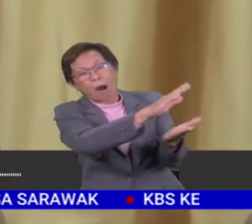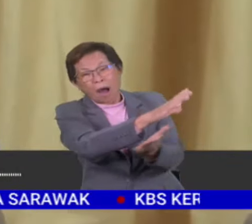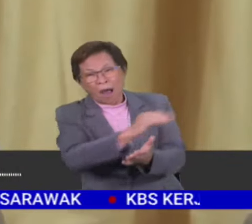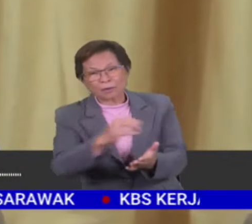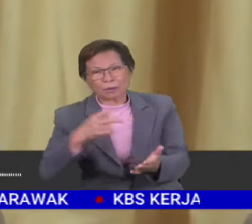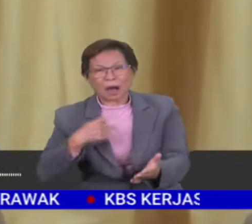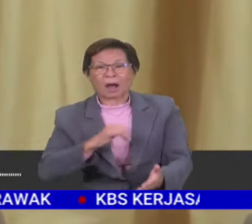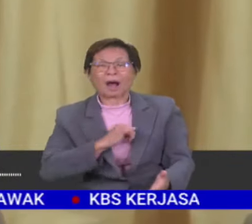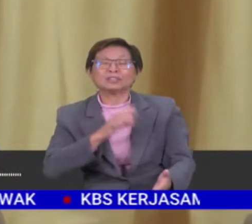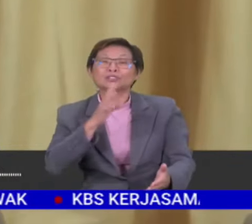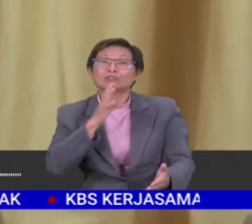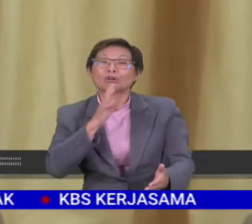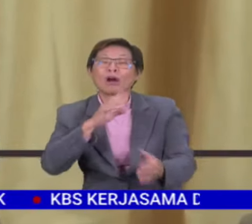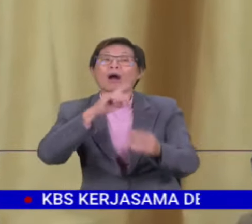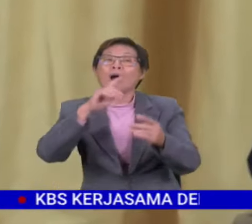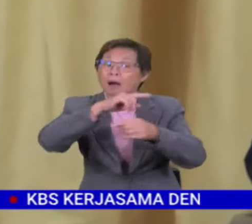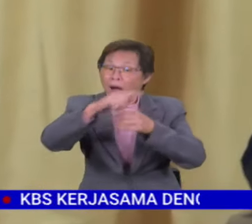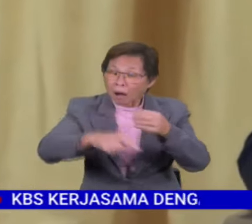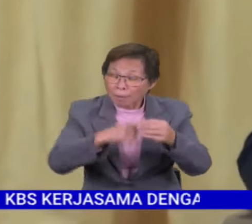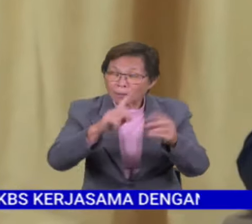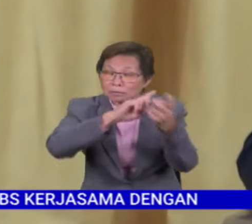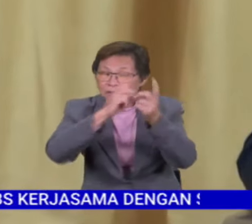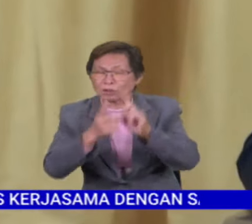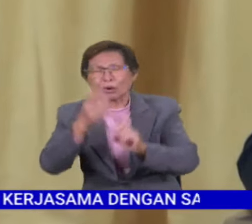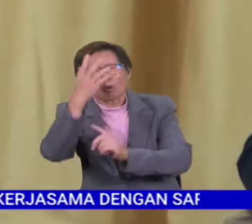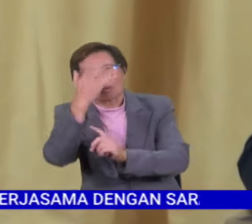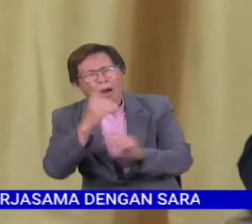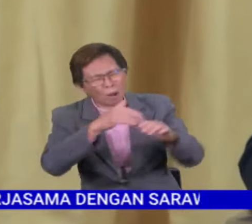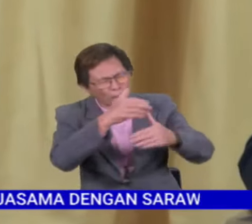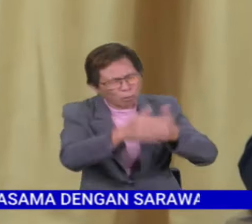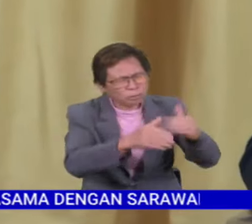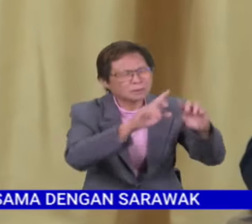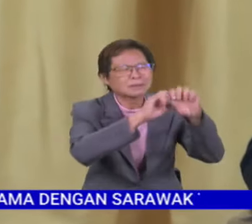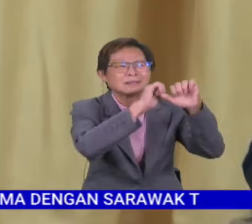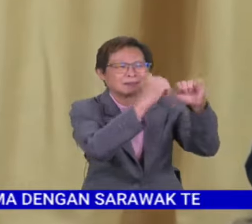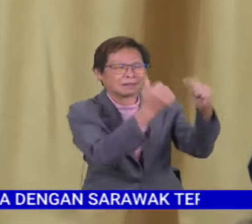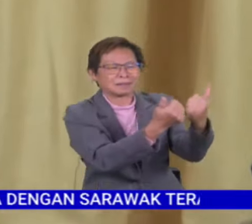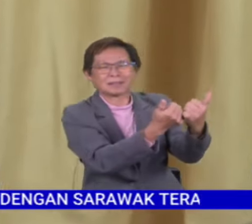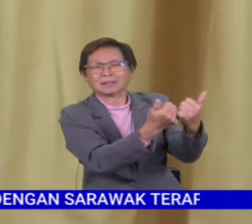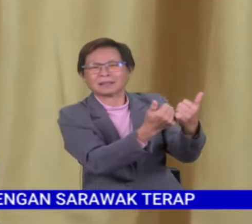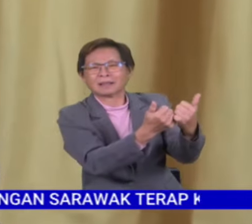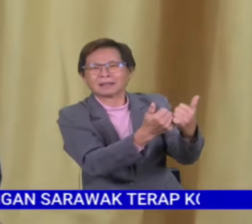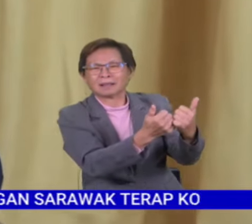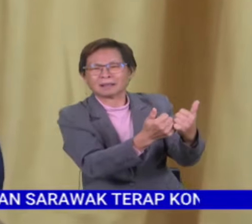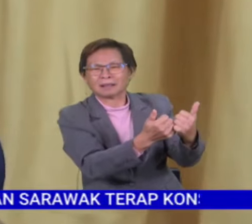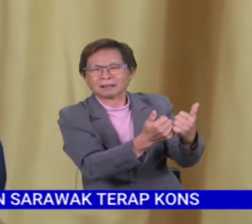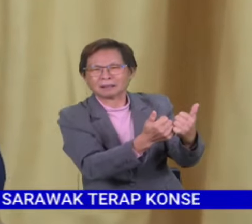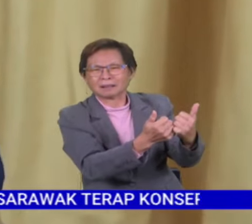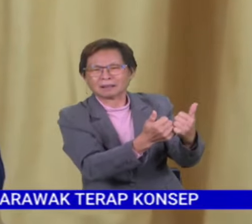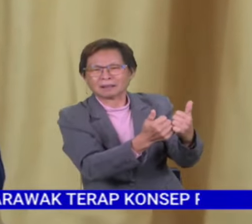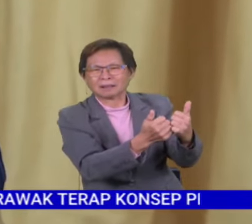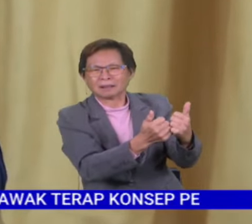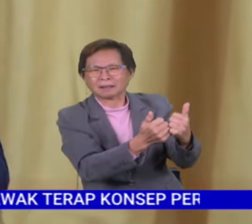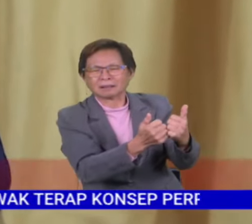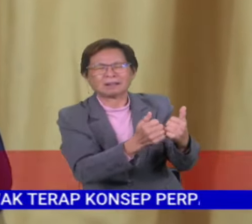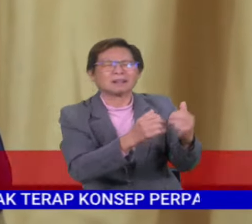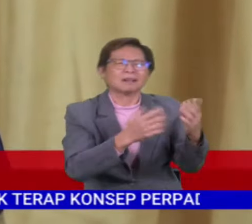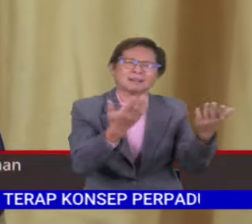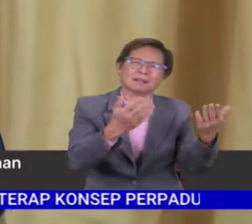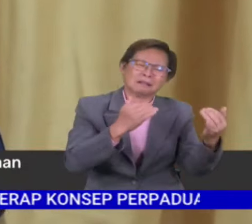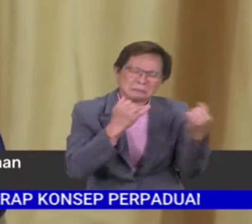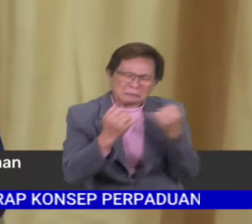that's why I'm talking about digitalization. I mean, why must you go through that process of going through by, you know, physical interviews